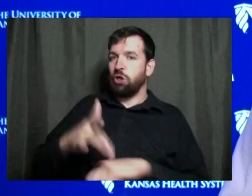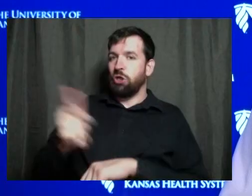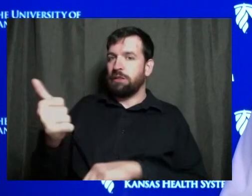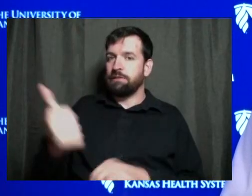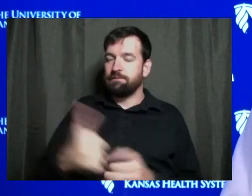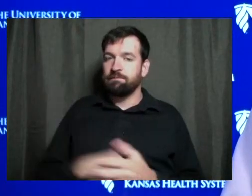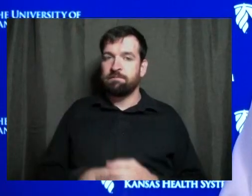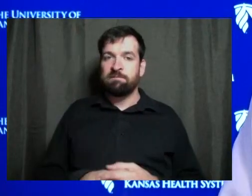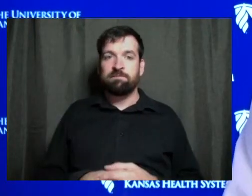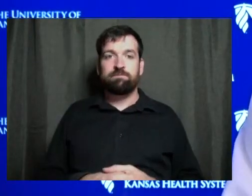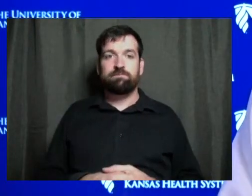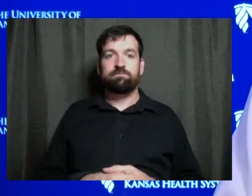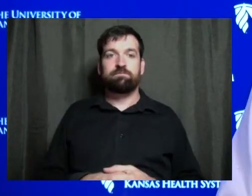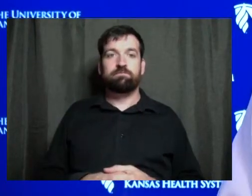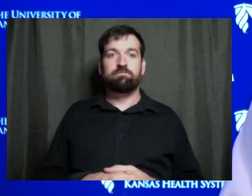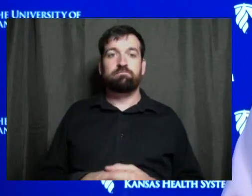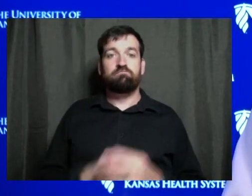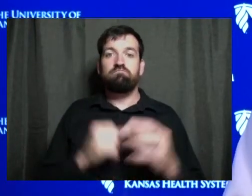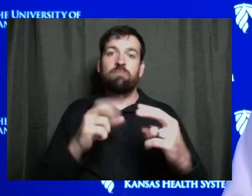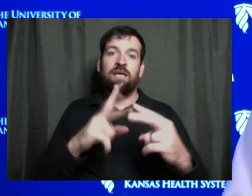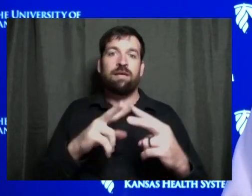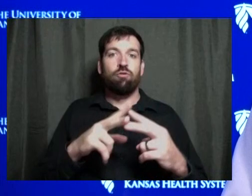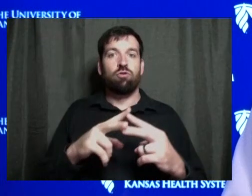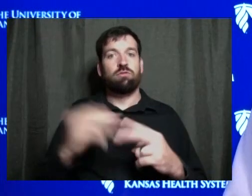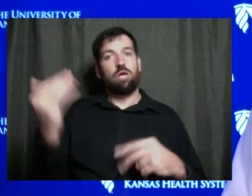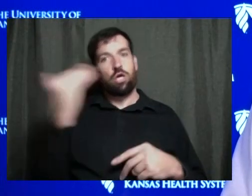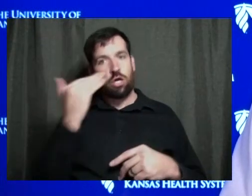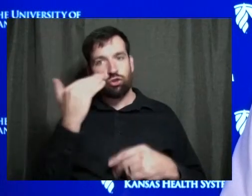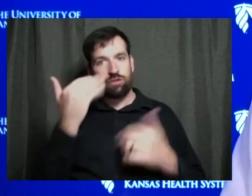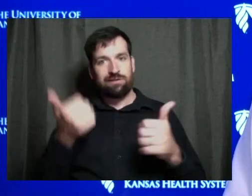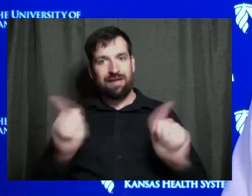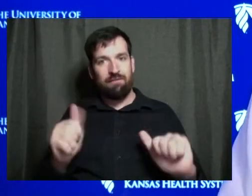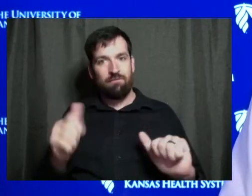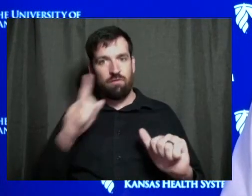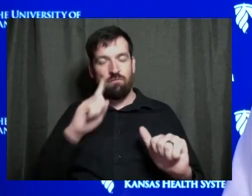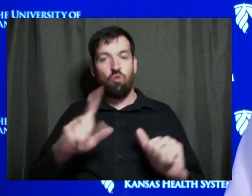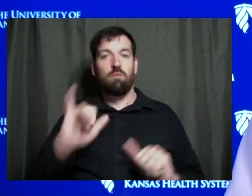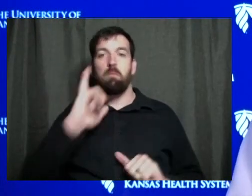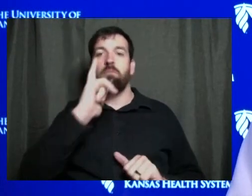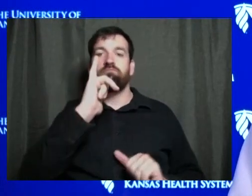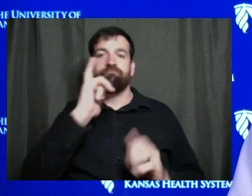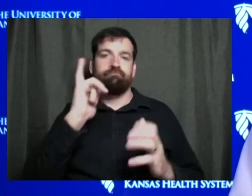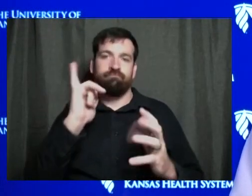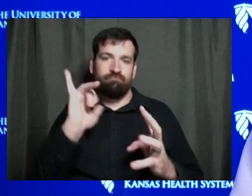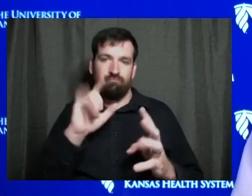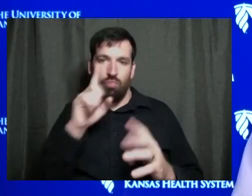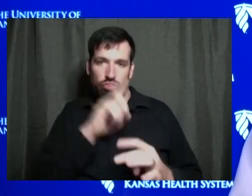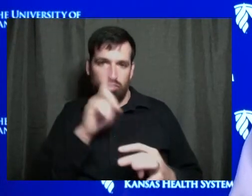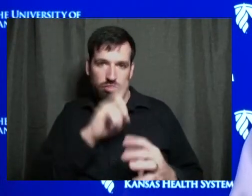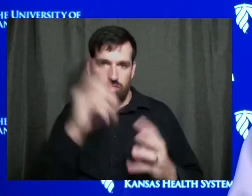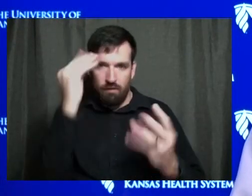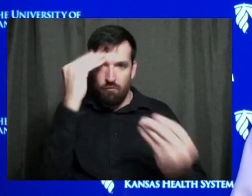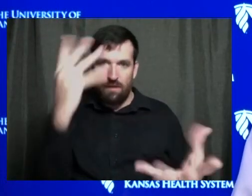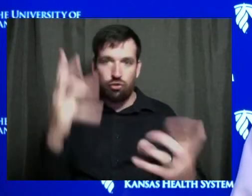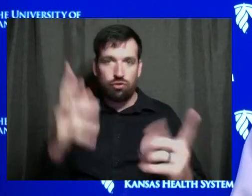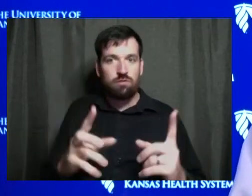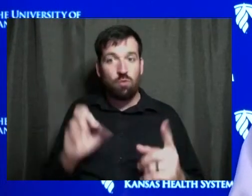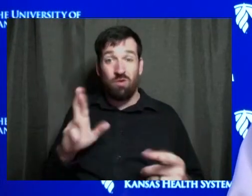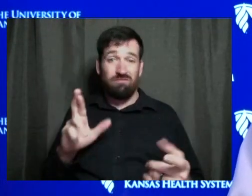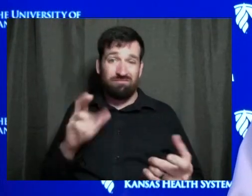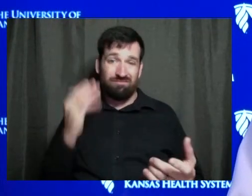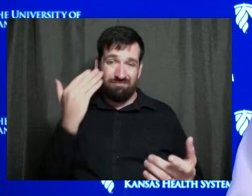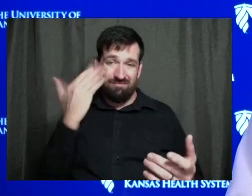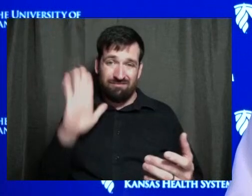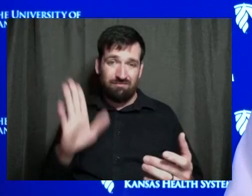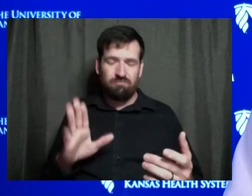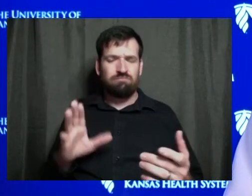I think it's either a conscious effort, this misinformation campaign, or just not knowing and understanding. But certainly there is I can't remember if it was a